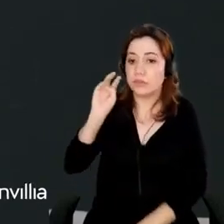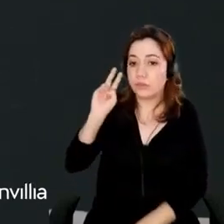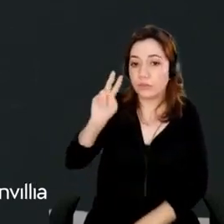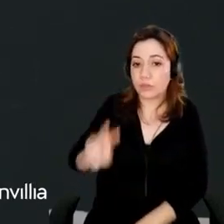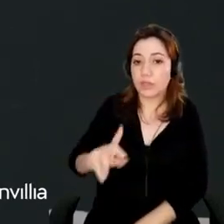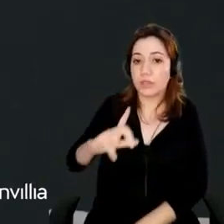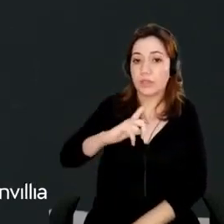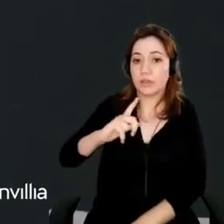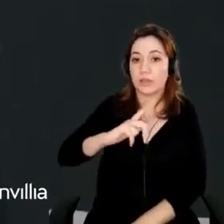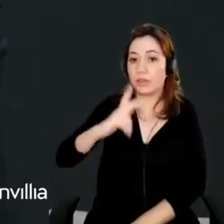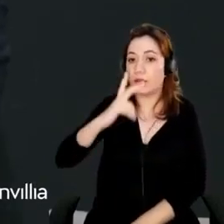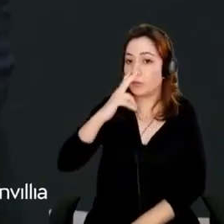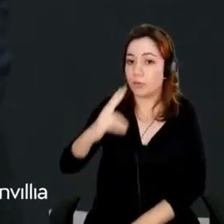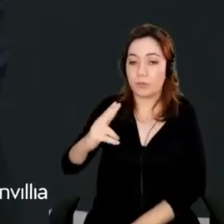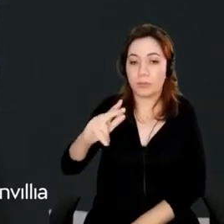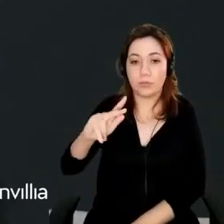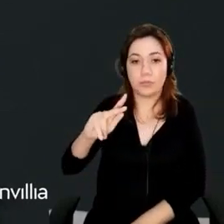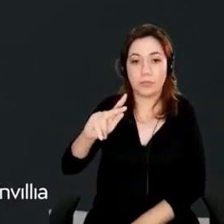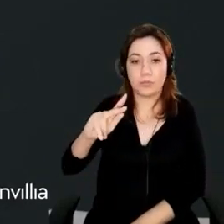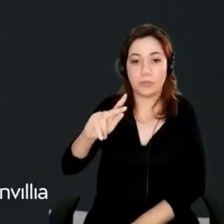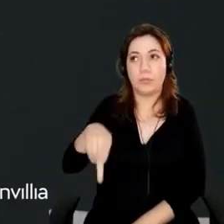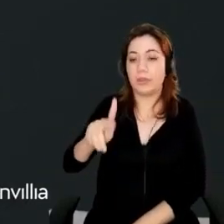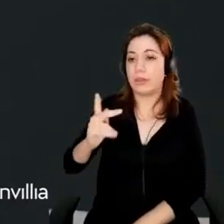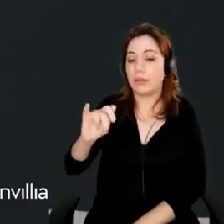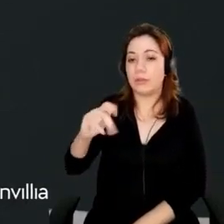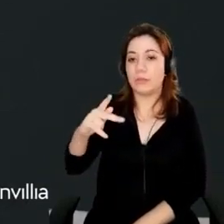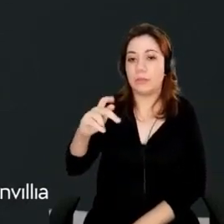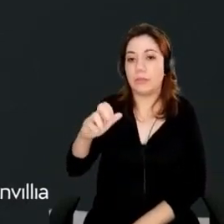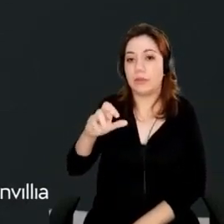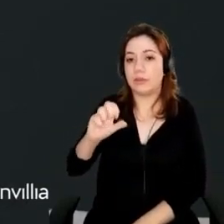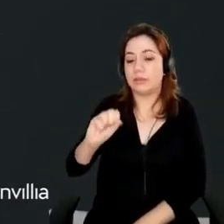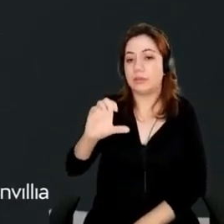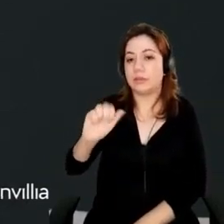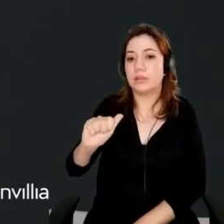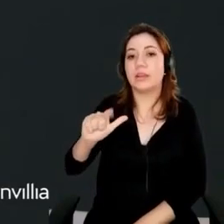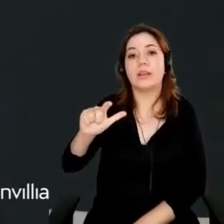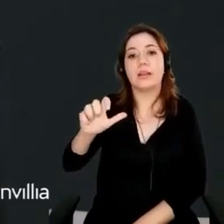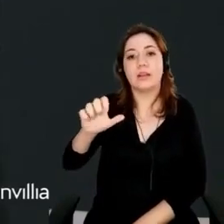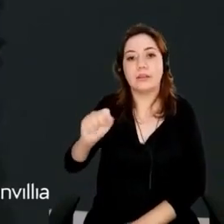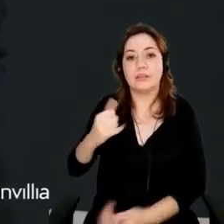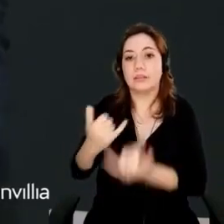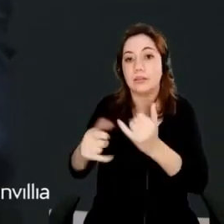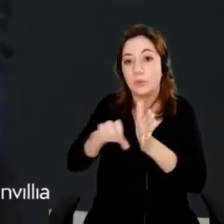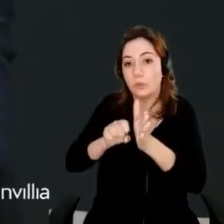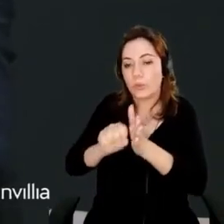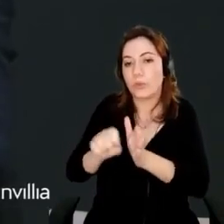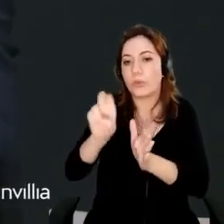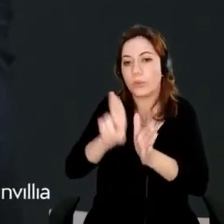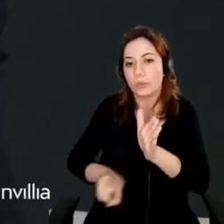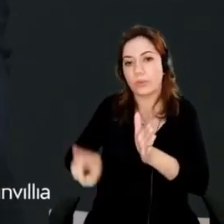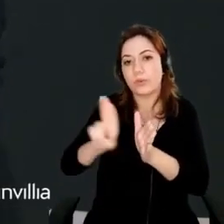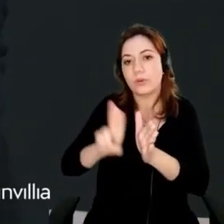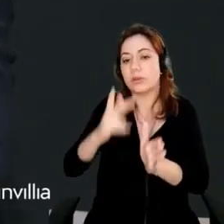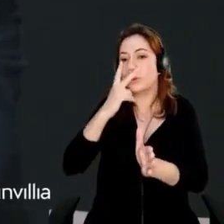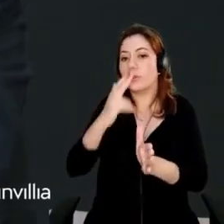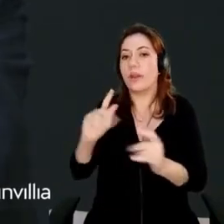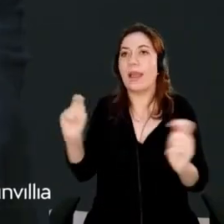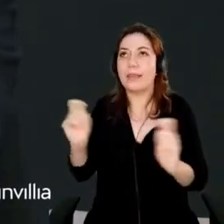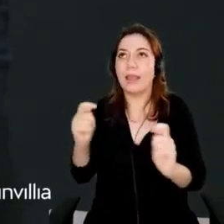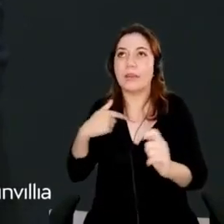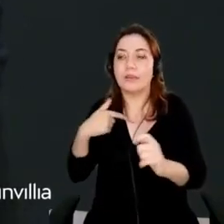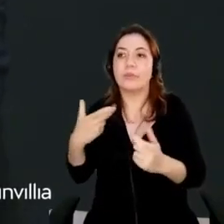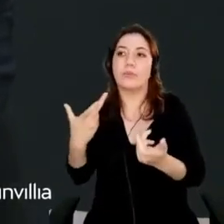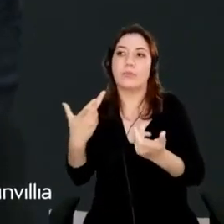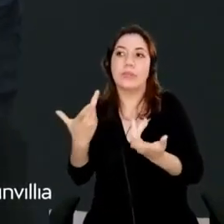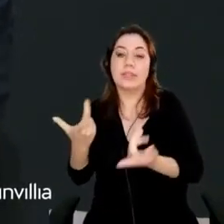like Google, for example, has talked about like being able to use DeepMind, you know, to save about 40% in terms of like the energy that you use in